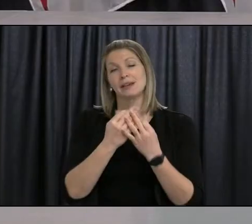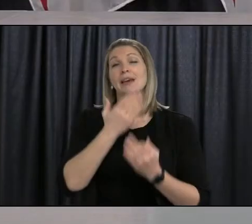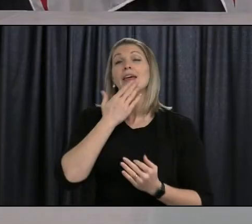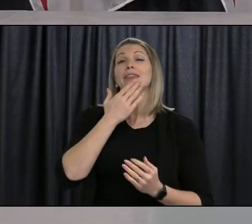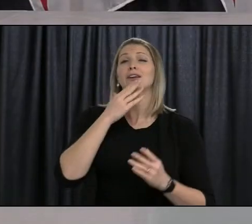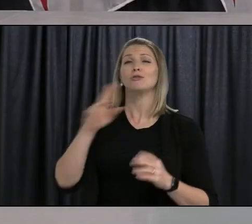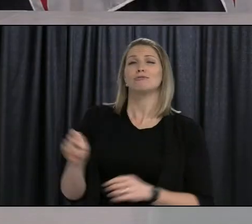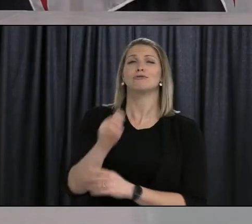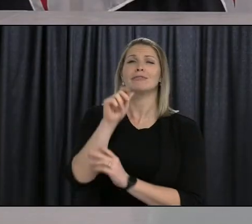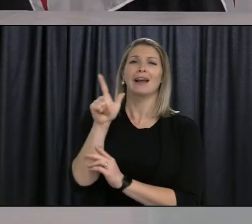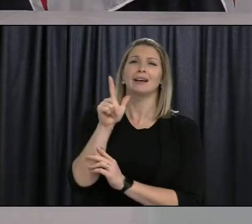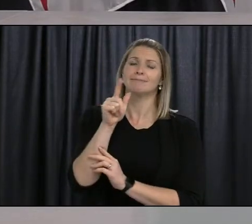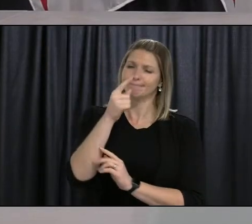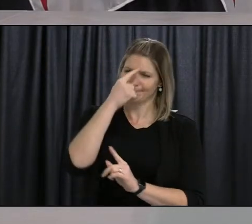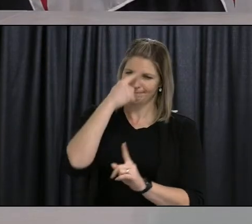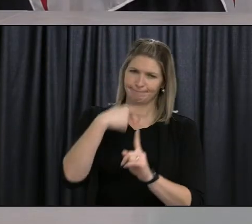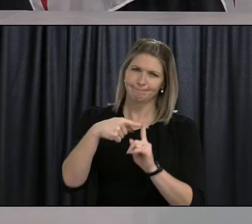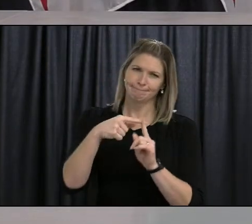fast.